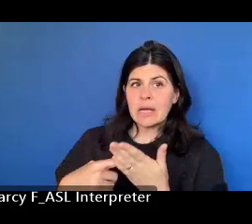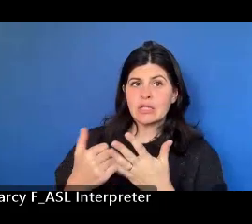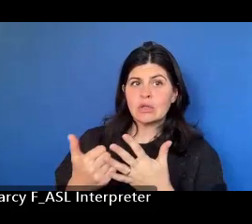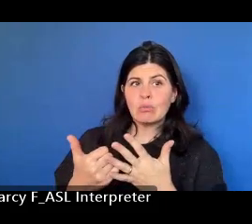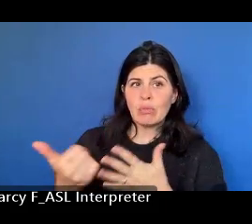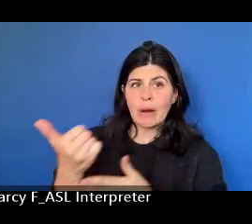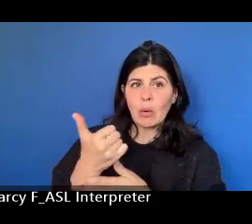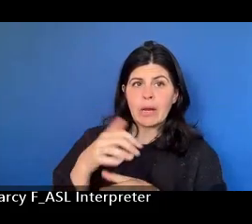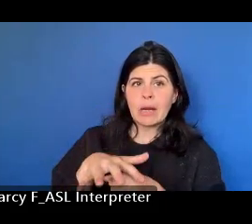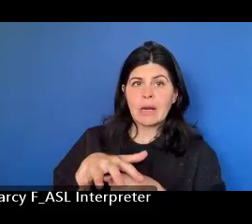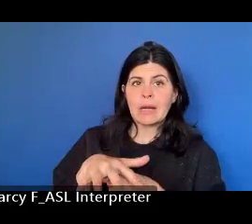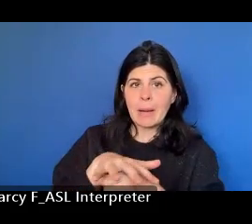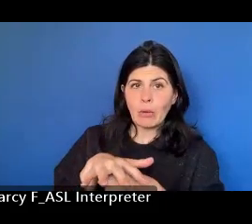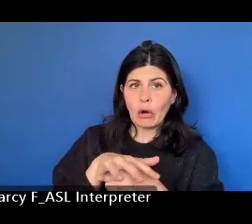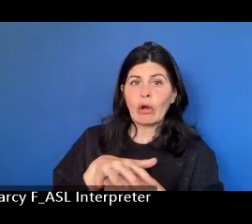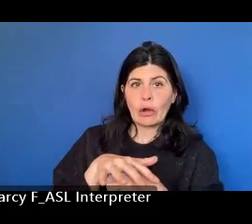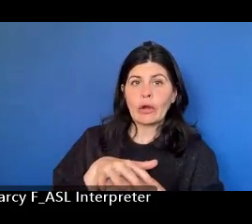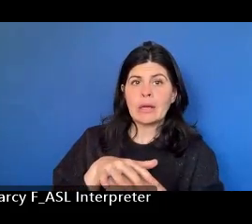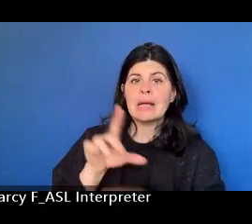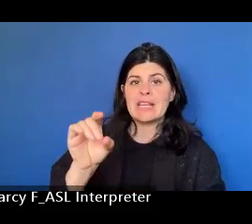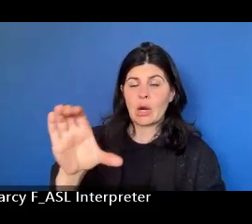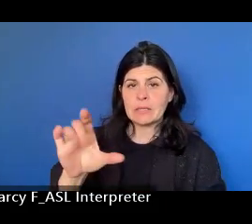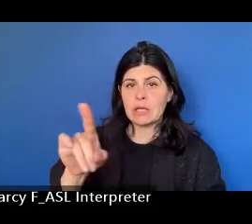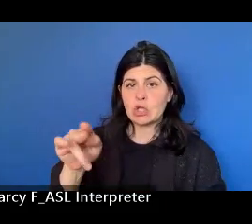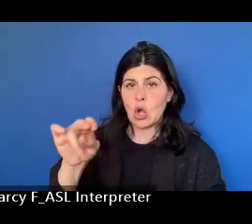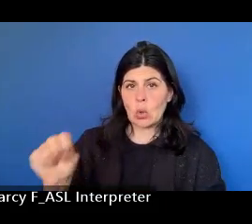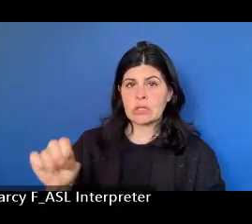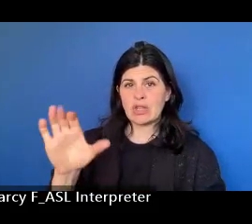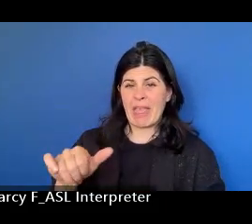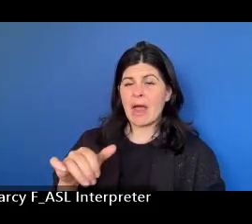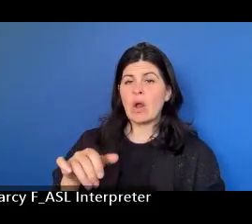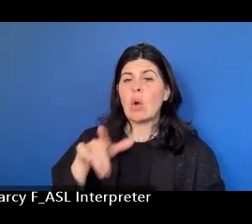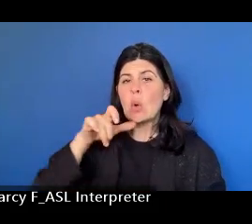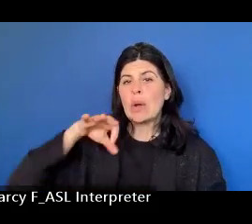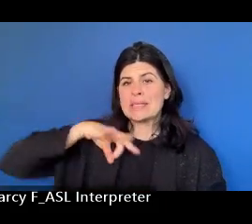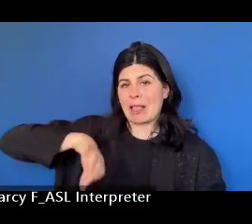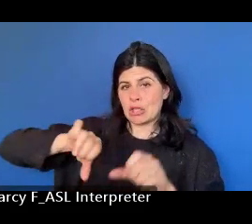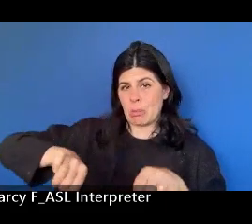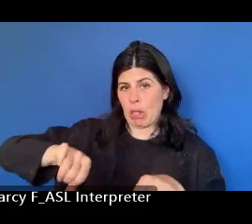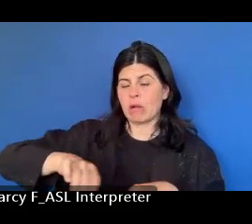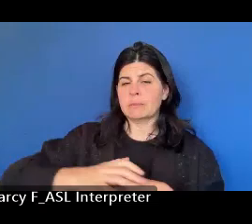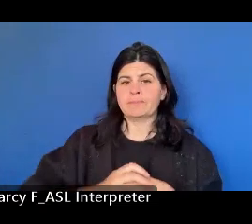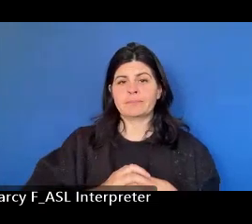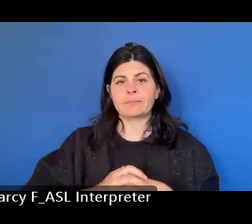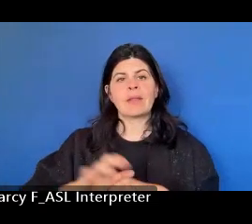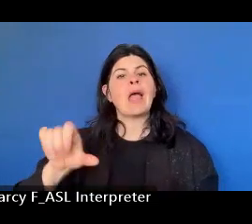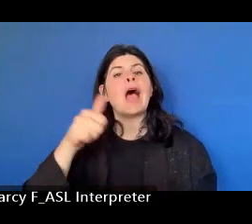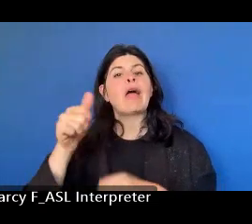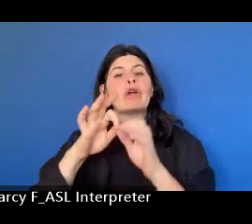decarbonization zones. So those eligibility areas. The commission has